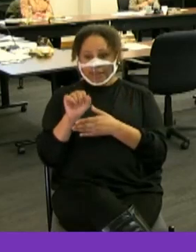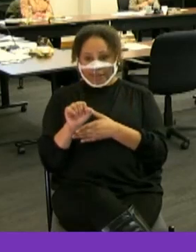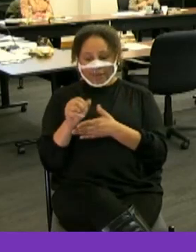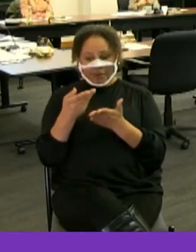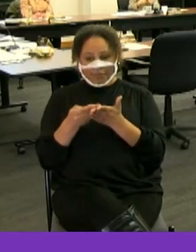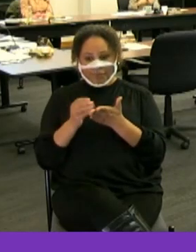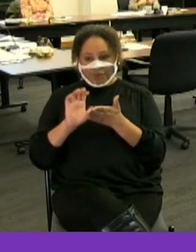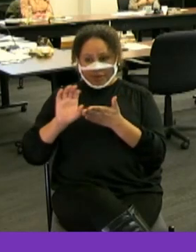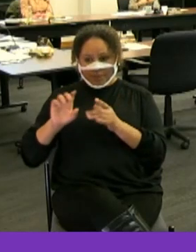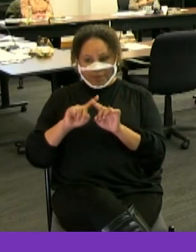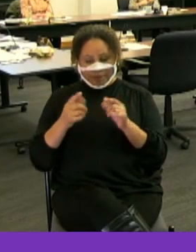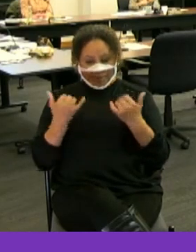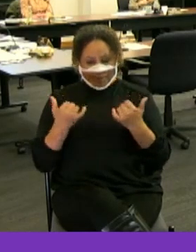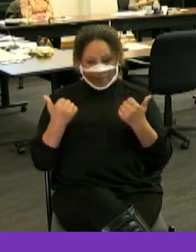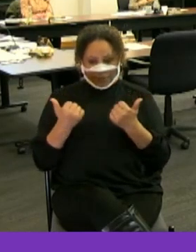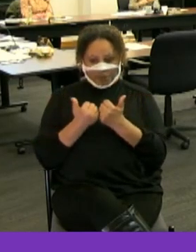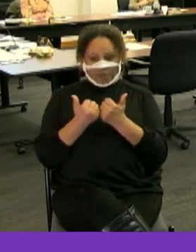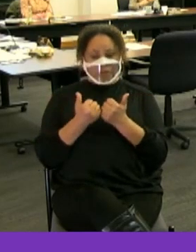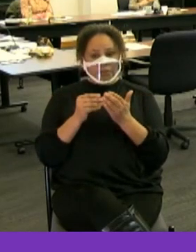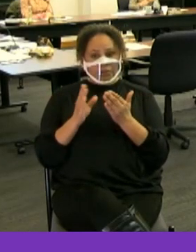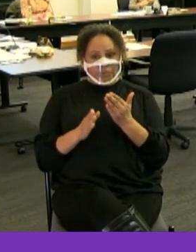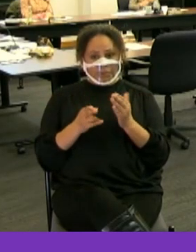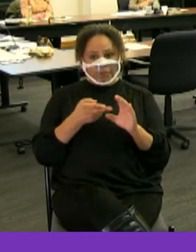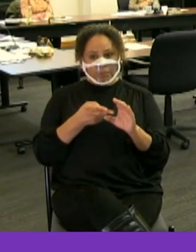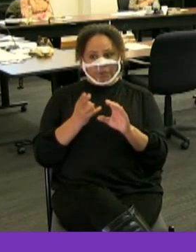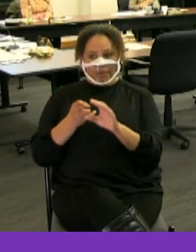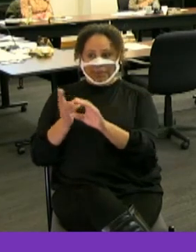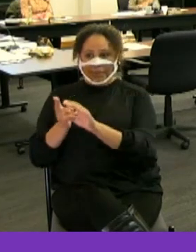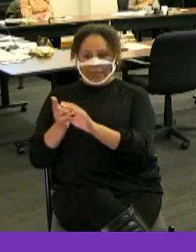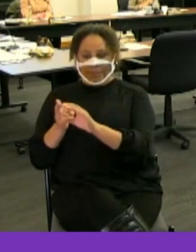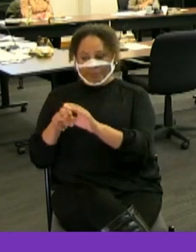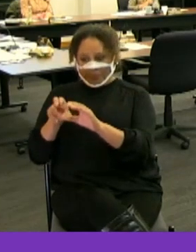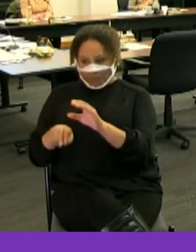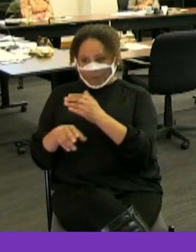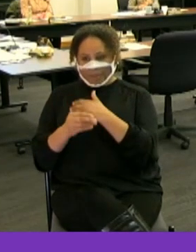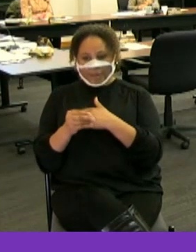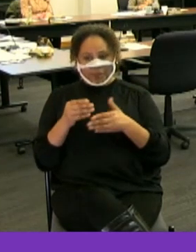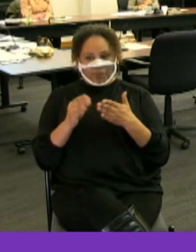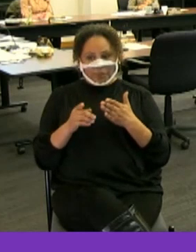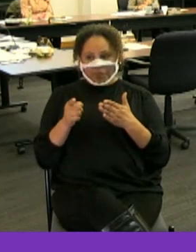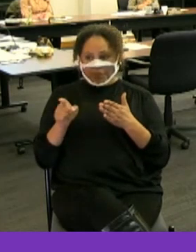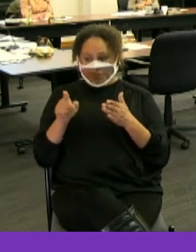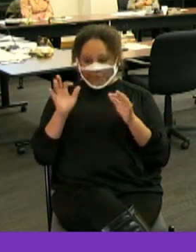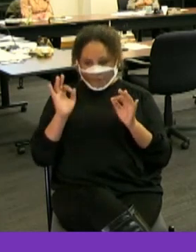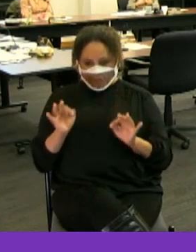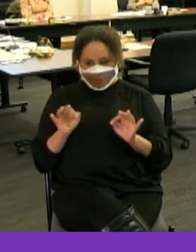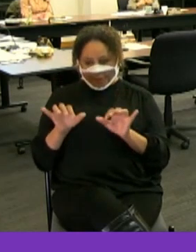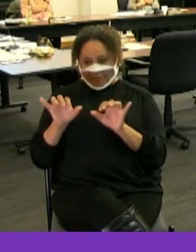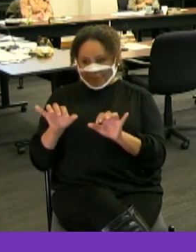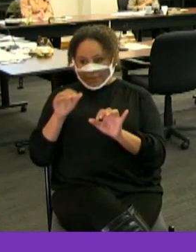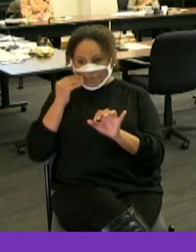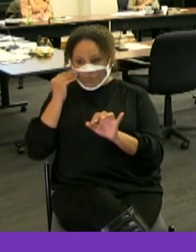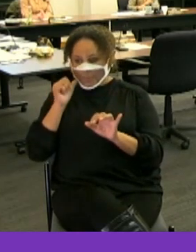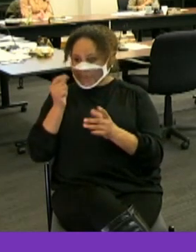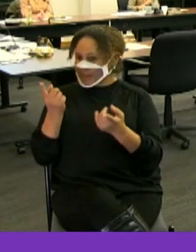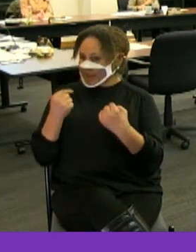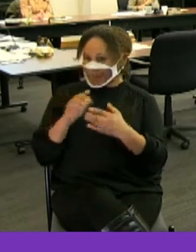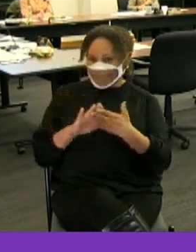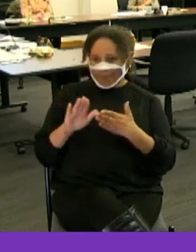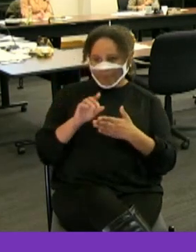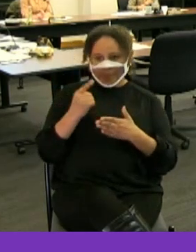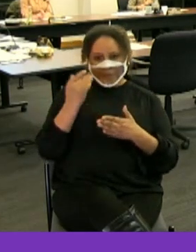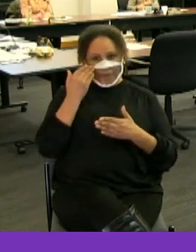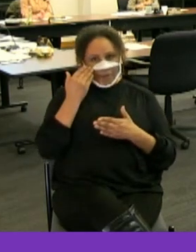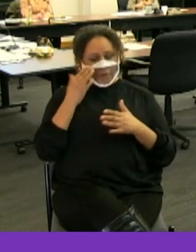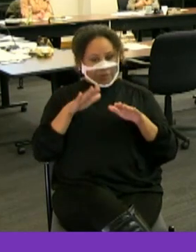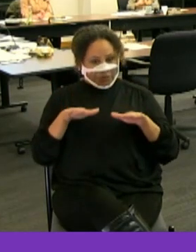the out-migration. We're challenged with people students who are just deciding to stay home right now. They're undecided. We know we have